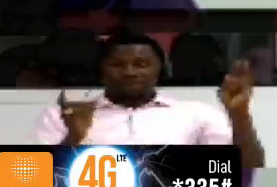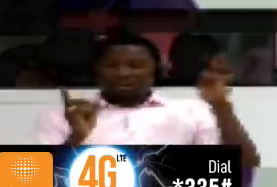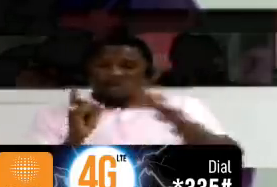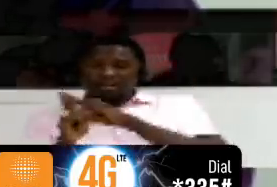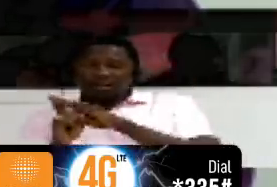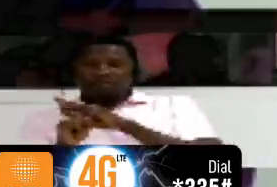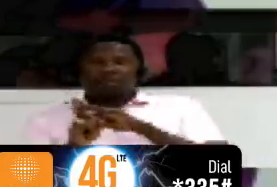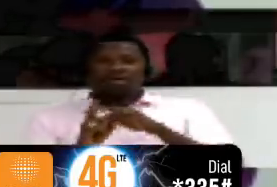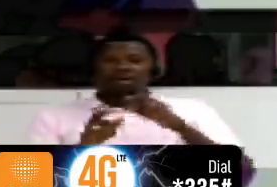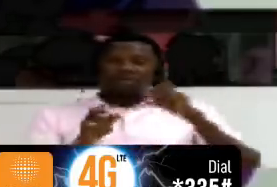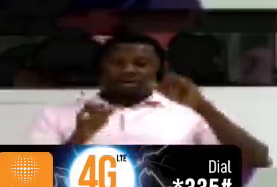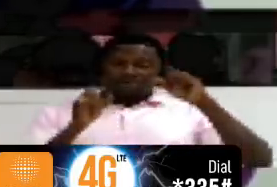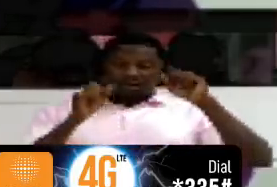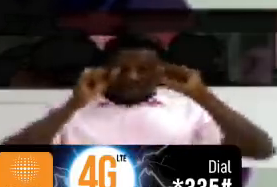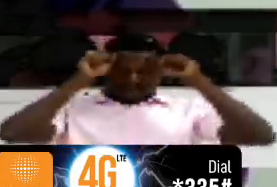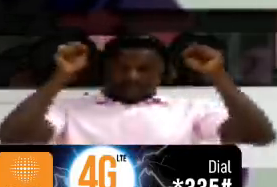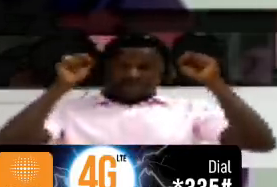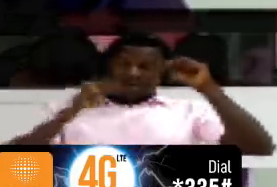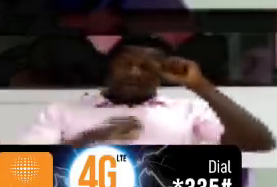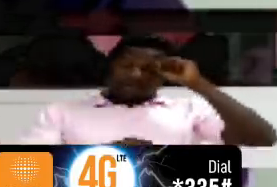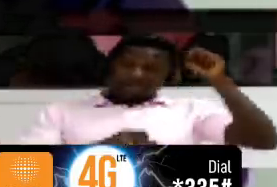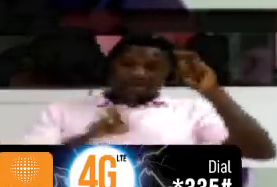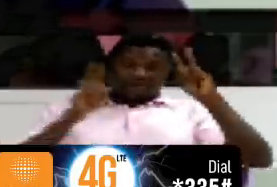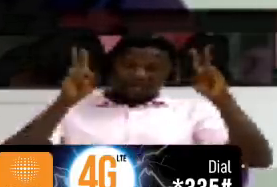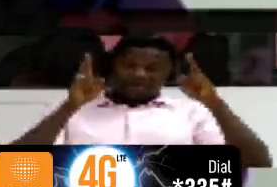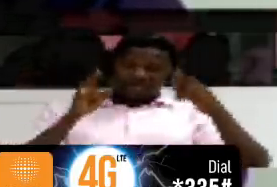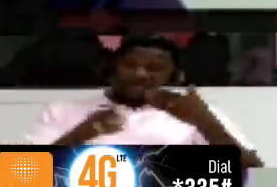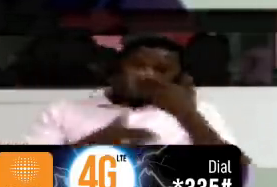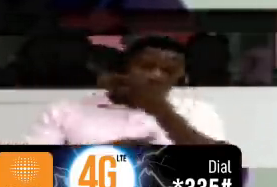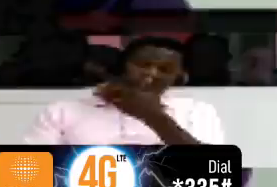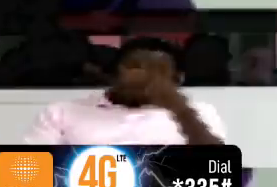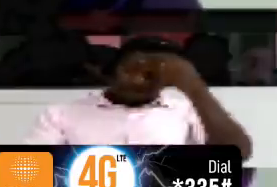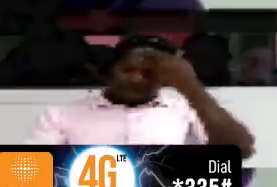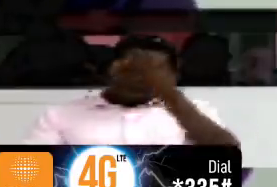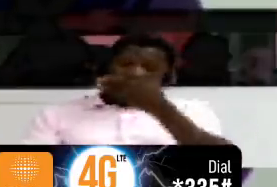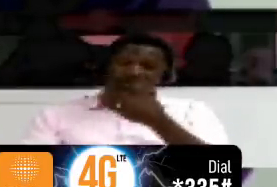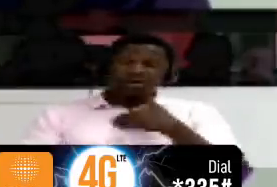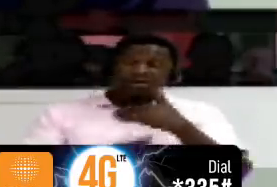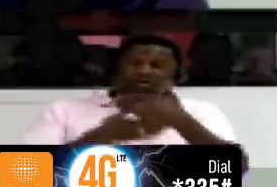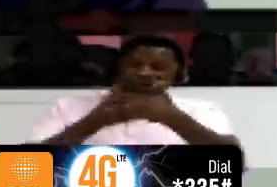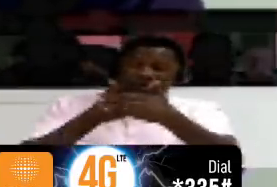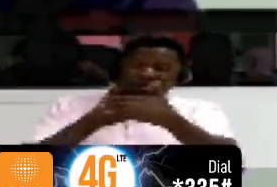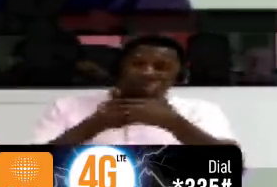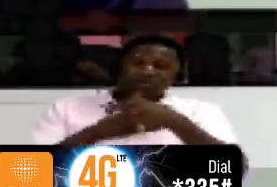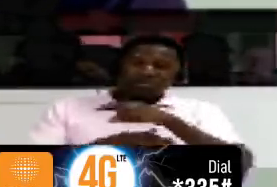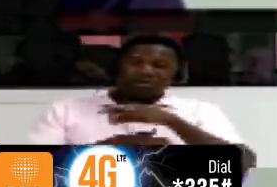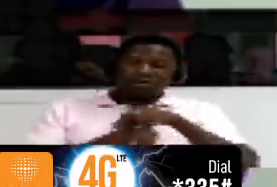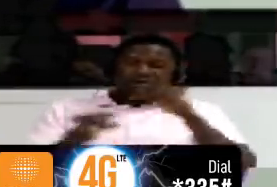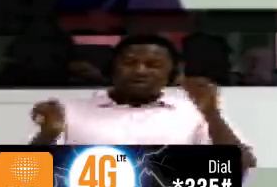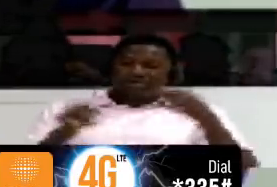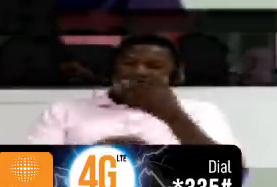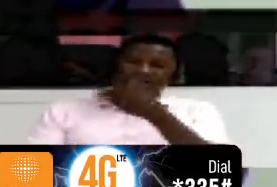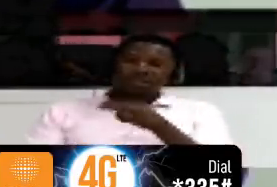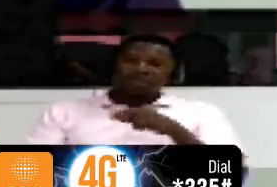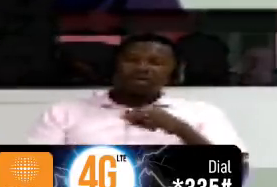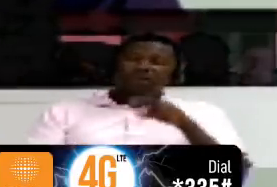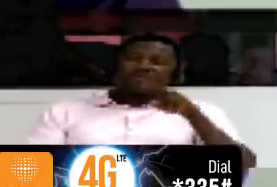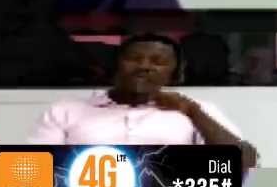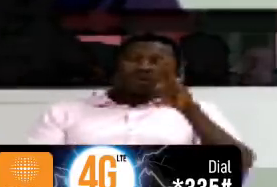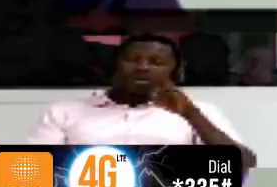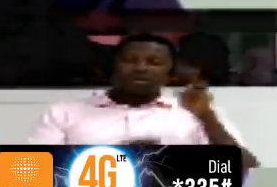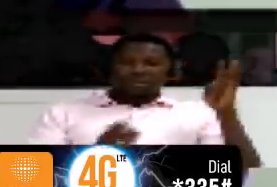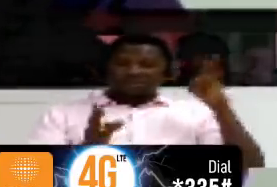President Jammeh was heading. He was only a few meters away from us, the UN delegation where we were seated,